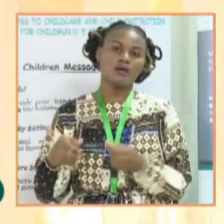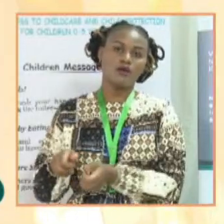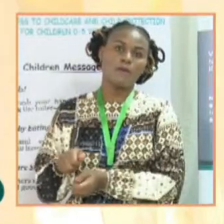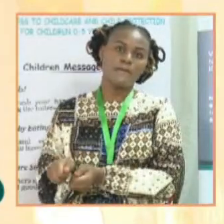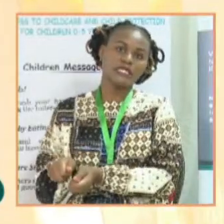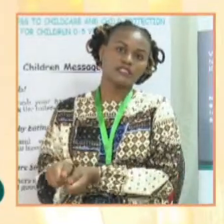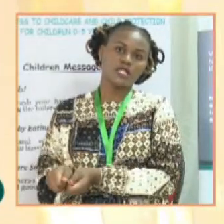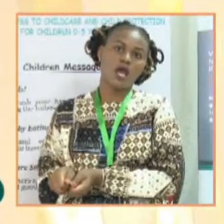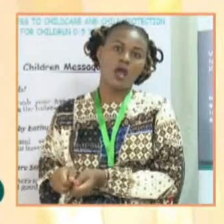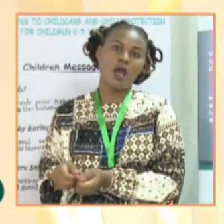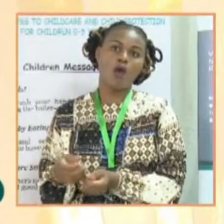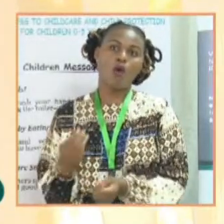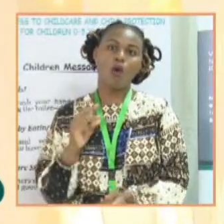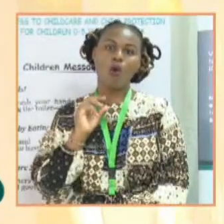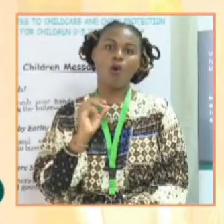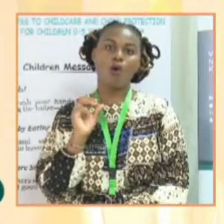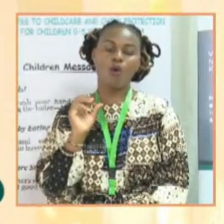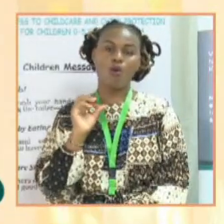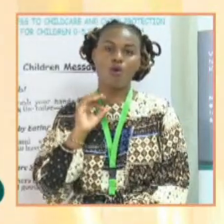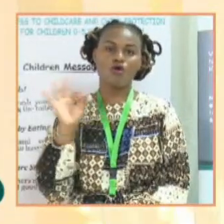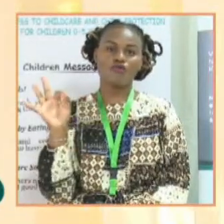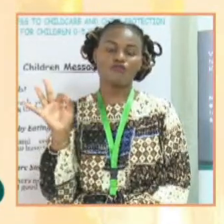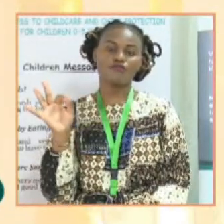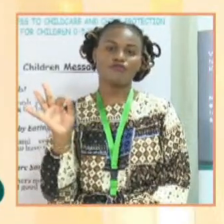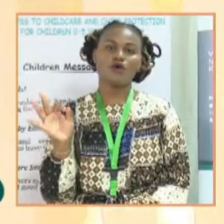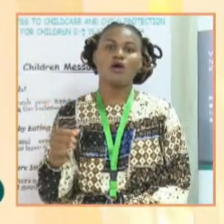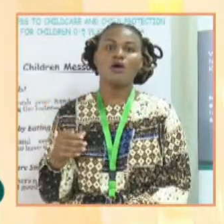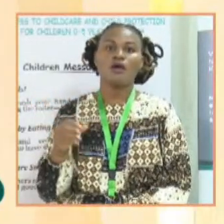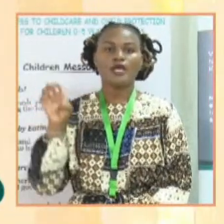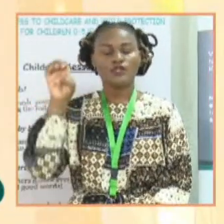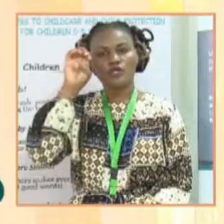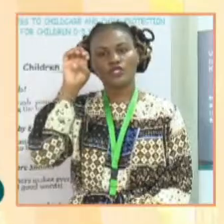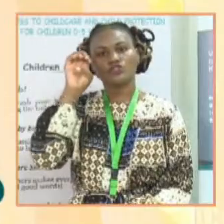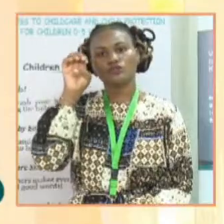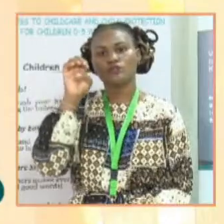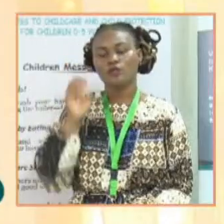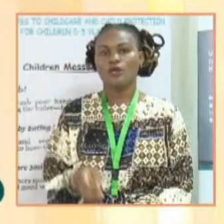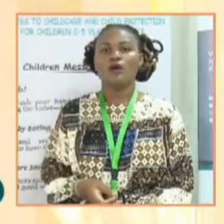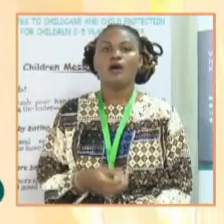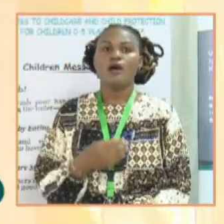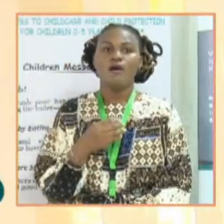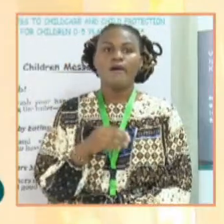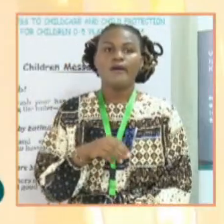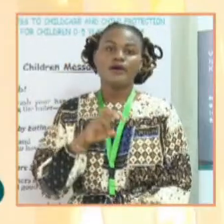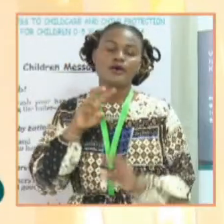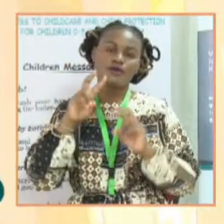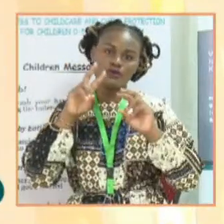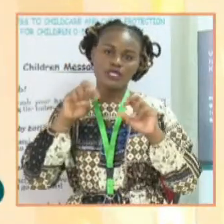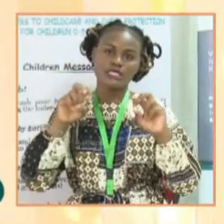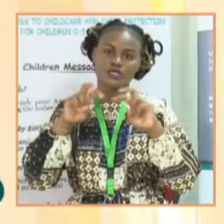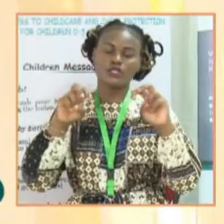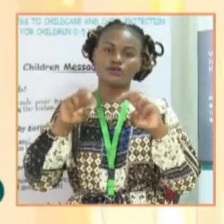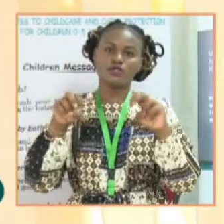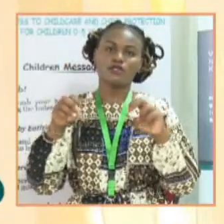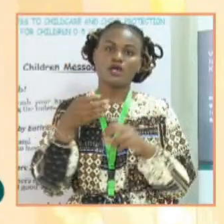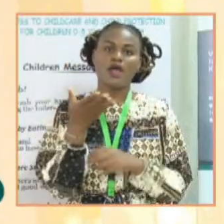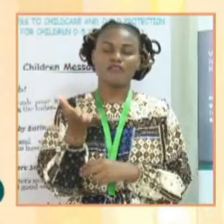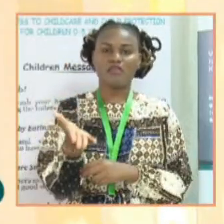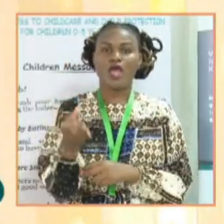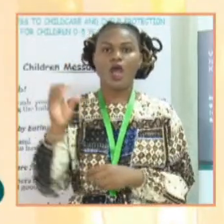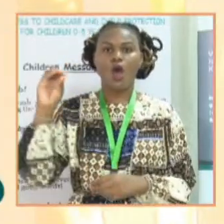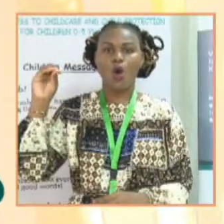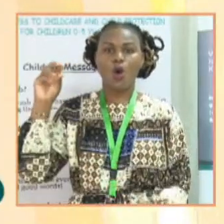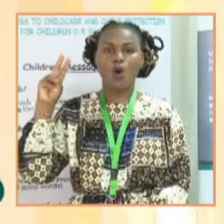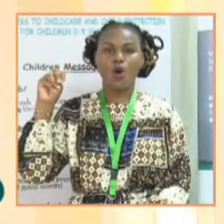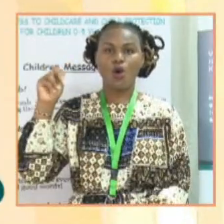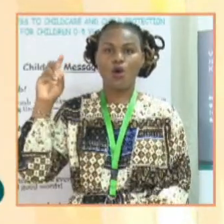of indicators. You can customize additional perspectives. If you're in psychosocial support for children, if you're in food and